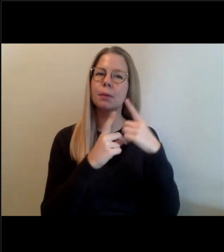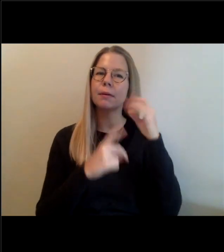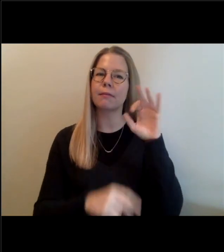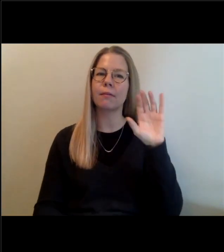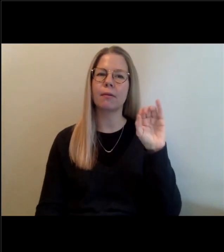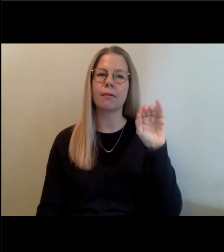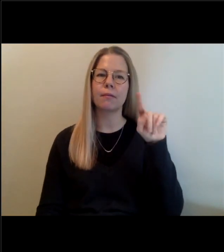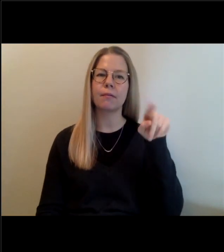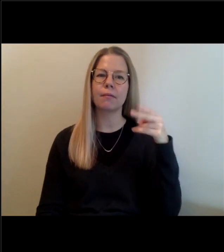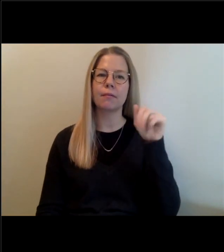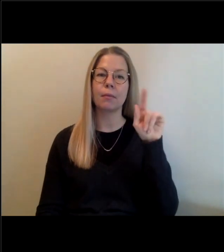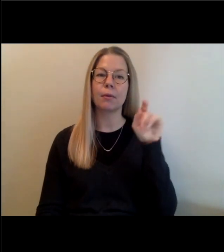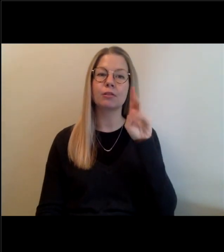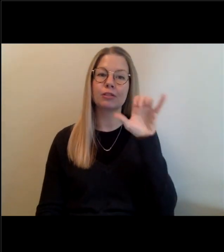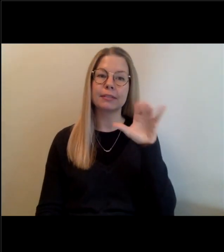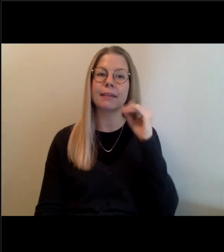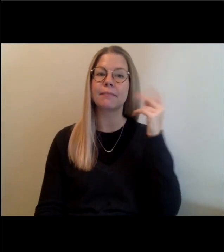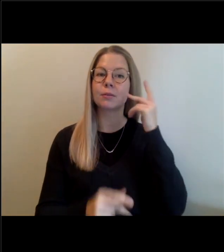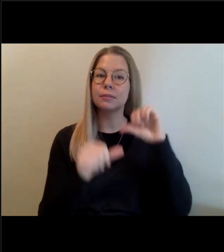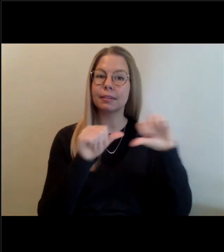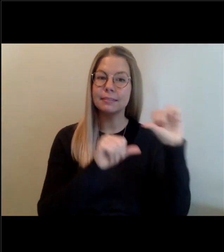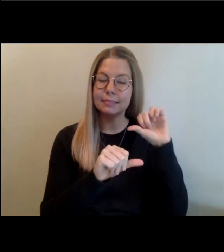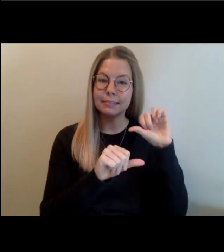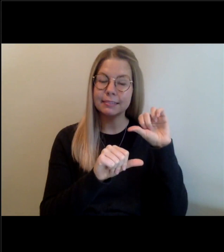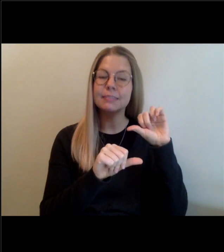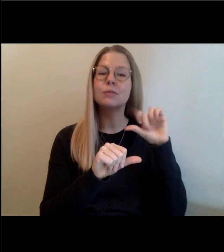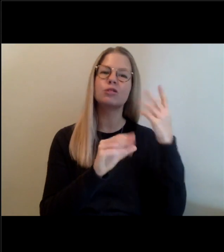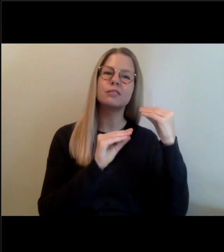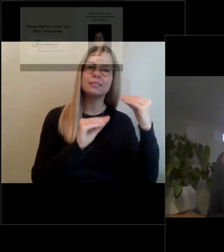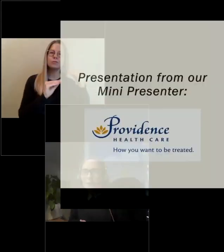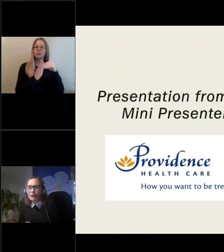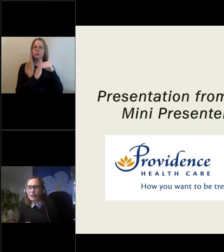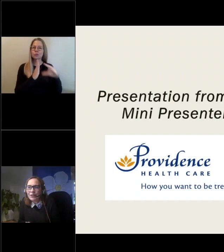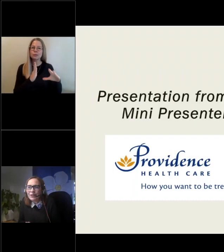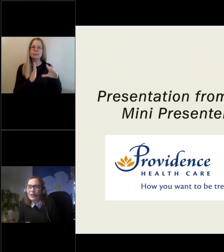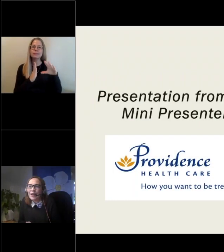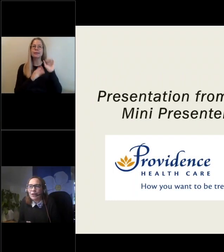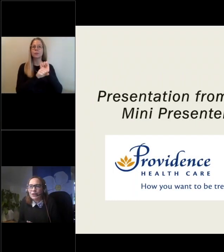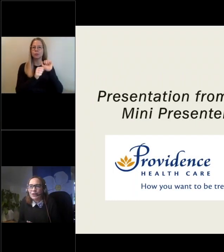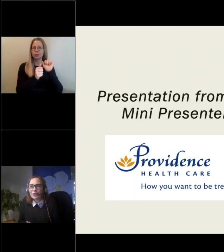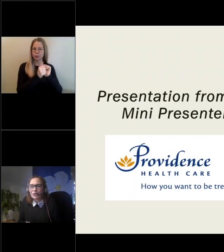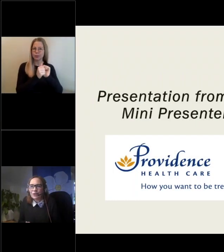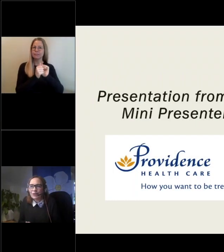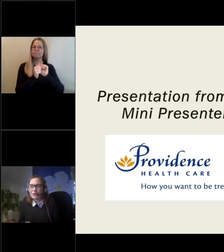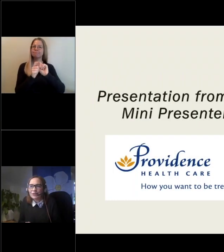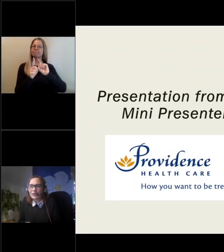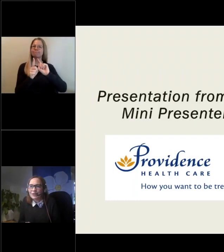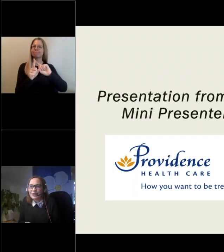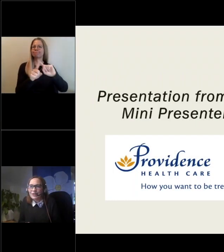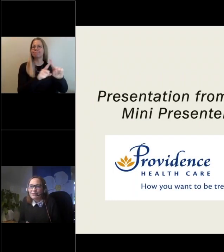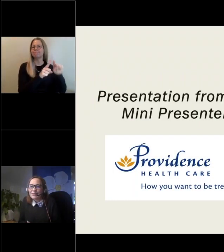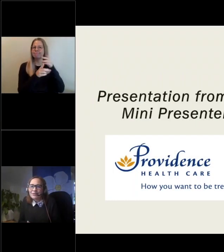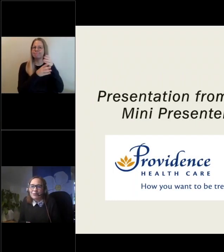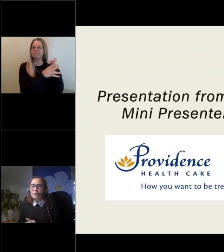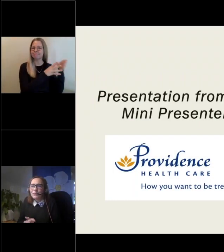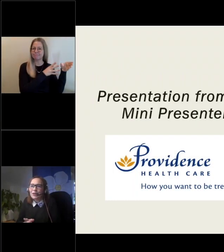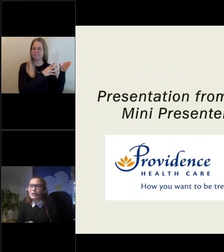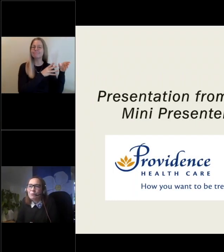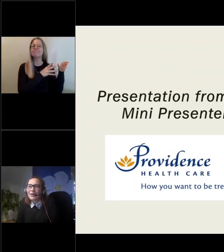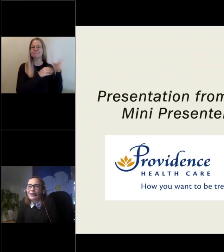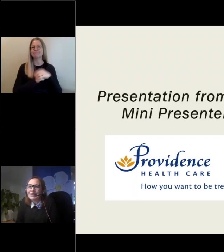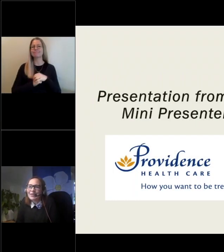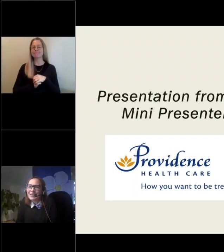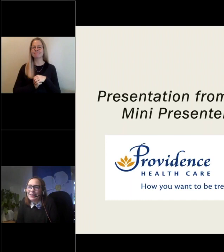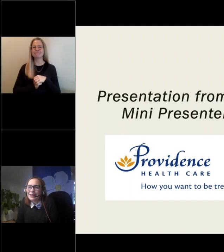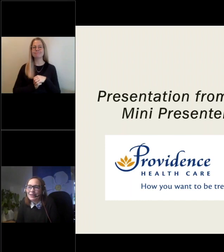students, residents, fellows, and she serves patients both in comprehensive ophthalmology and ocular oncology.